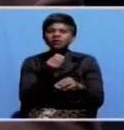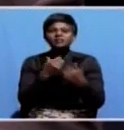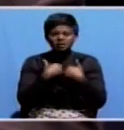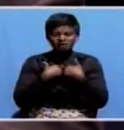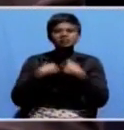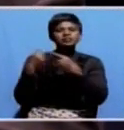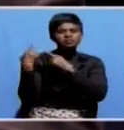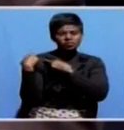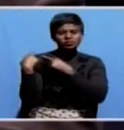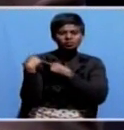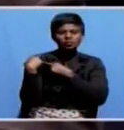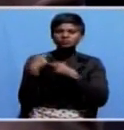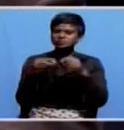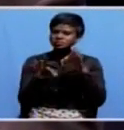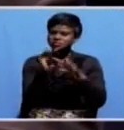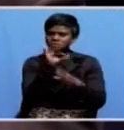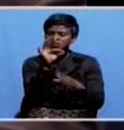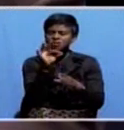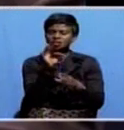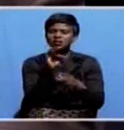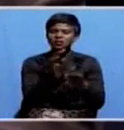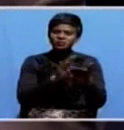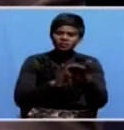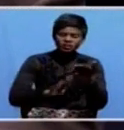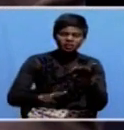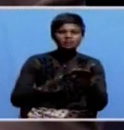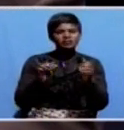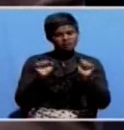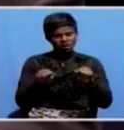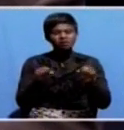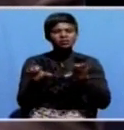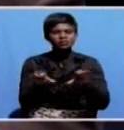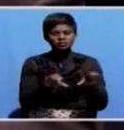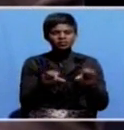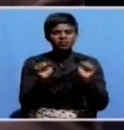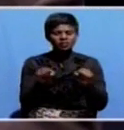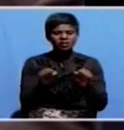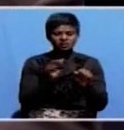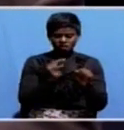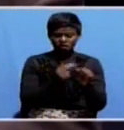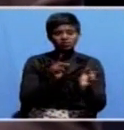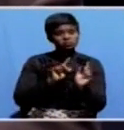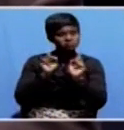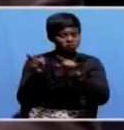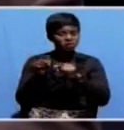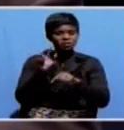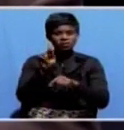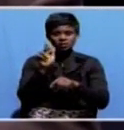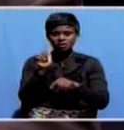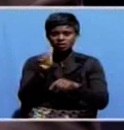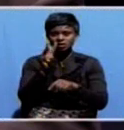responsibility, that spirit of confidence that you can do it. When we went to Kawambwa Secondary School, for